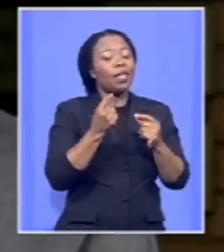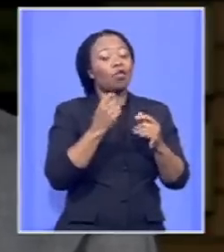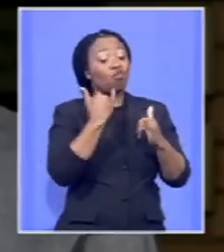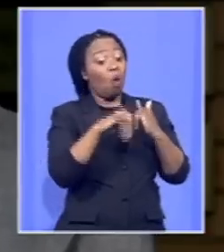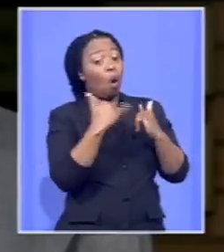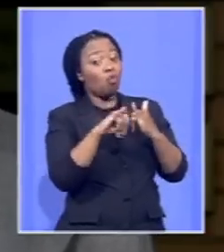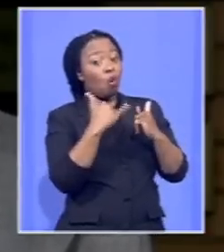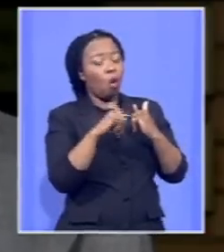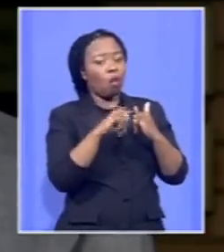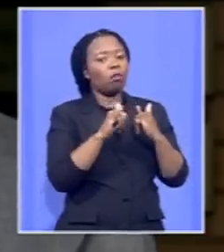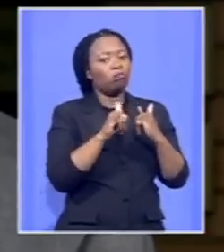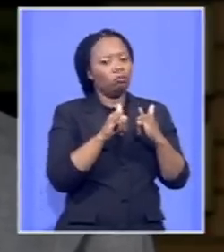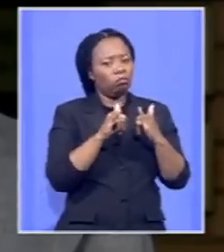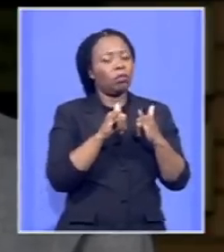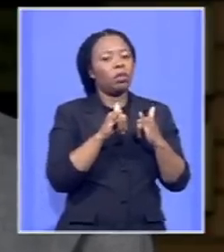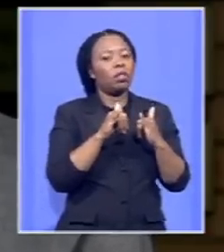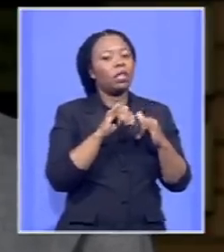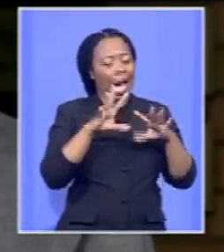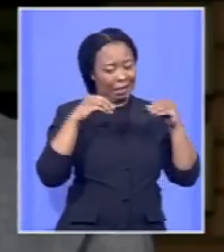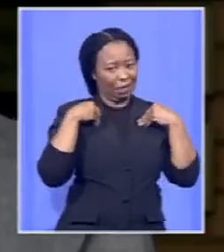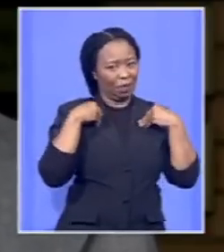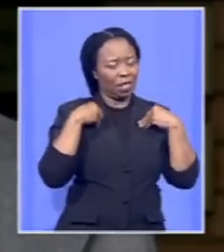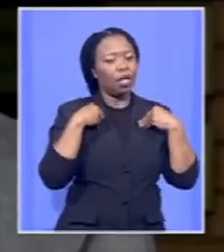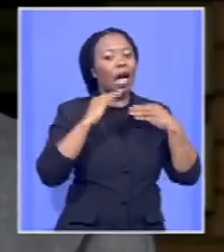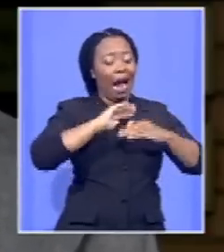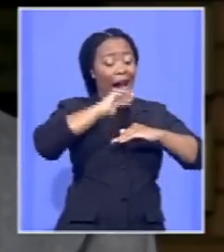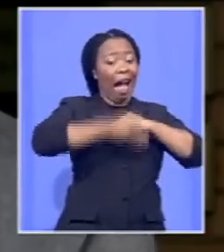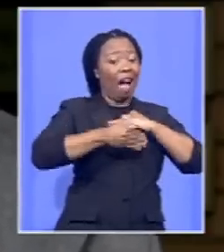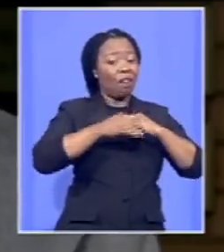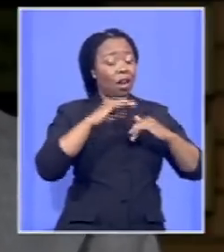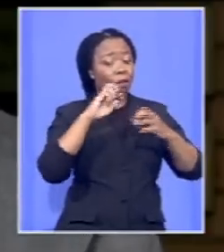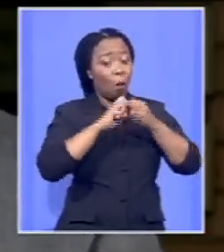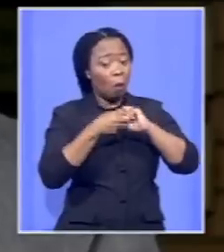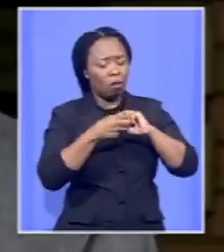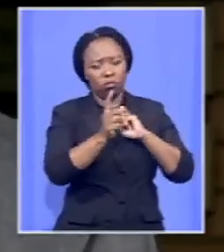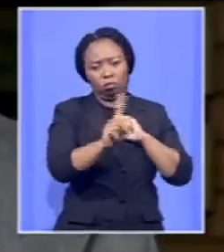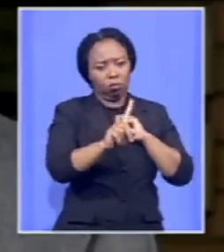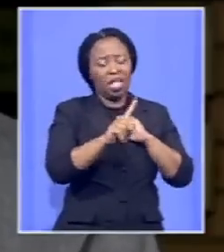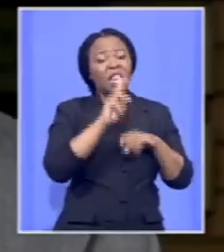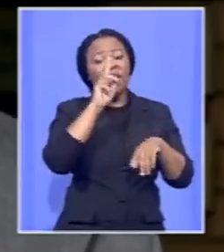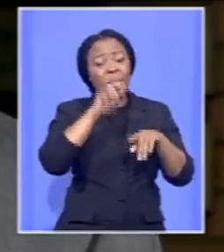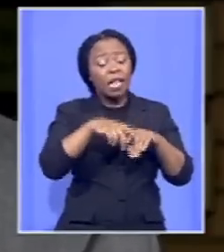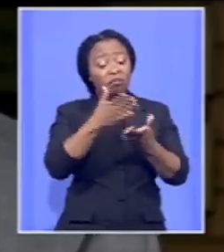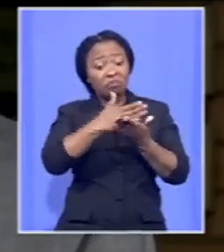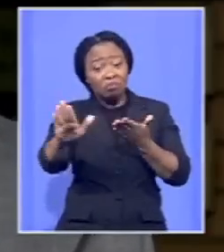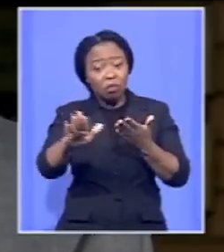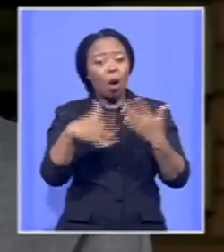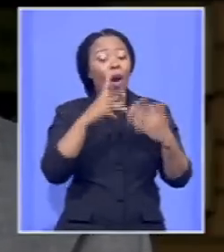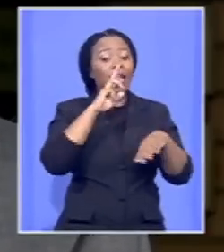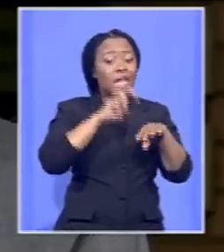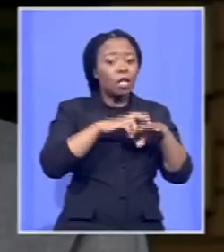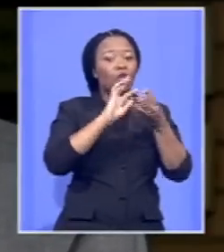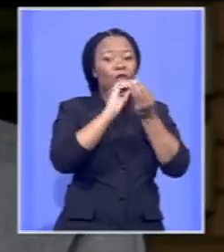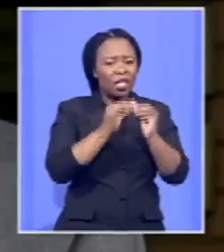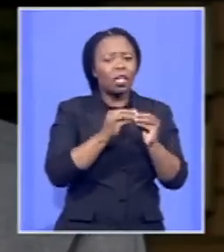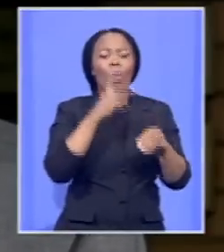then not put bandage on the wound also. If it needs surgery and if it needs amputation, that's what needs